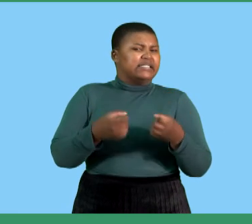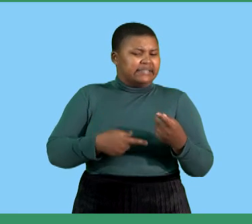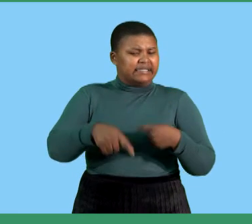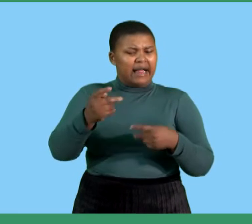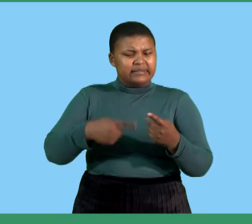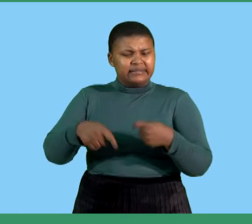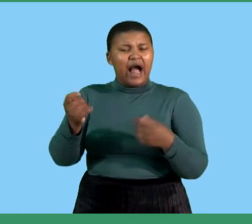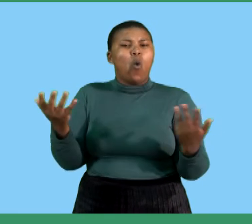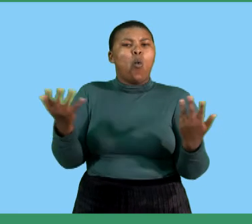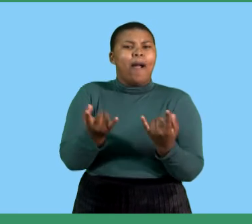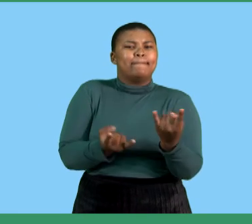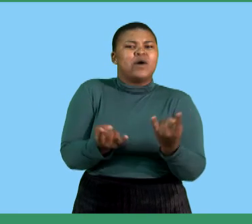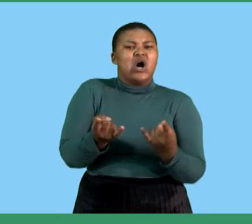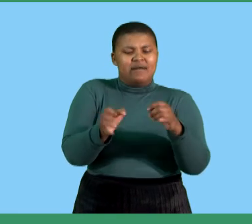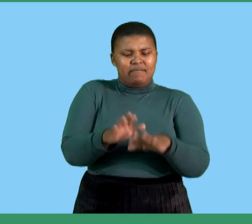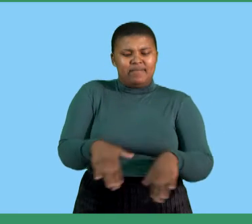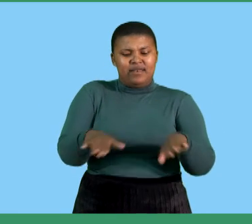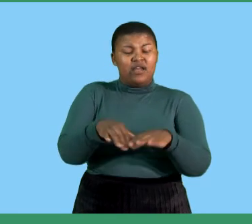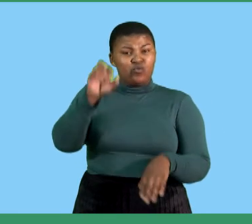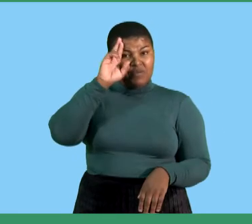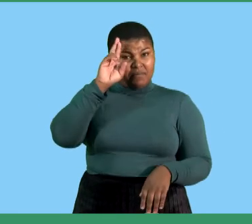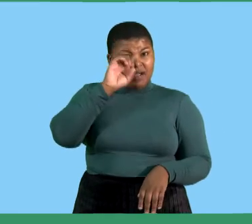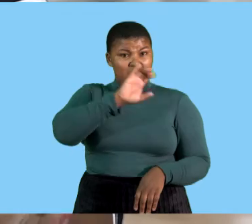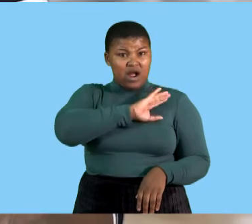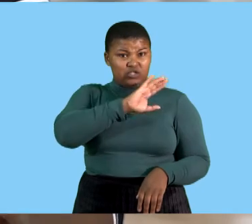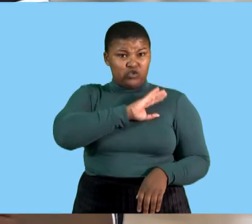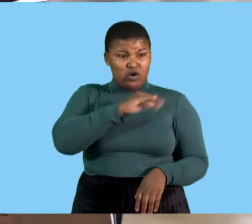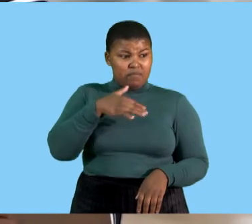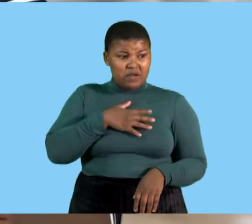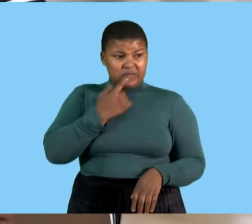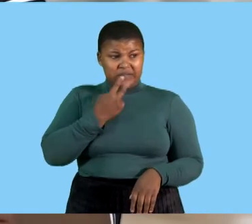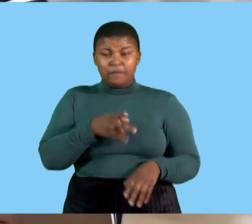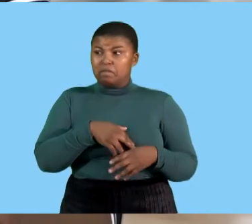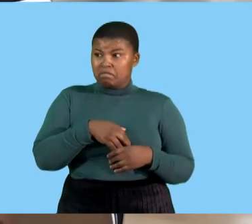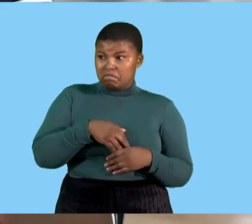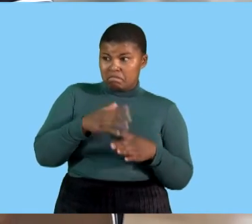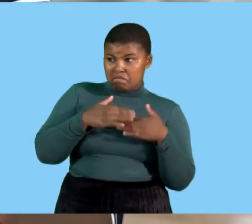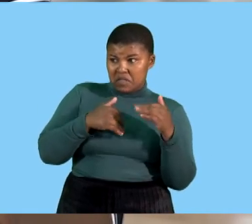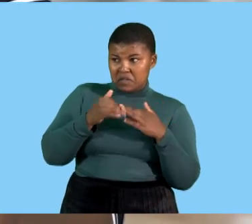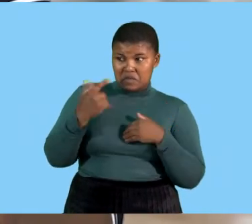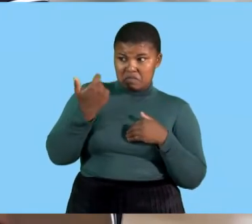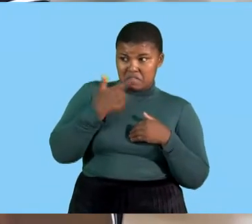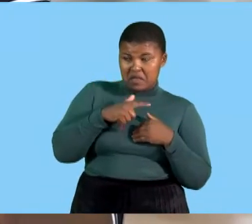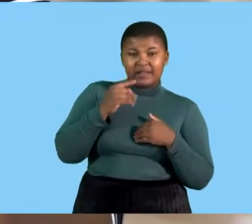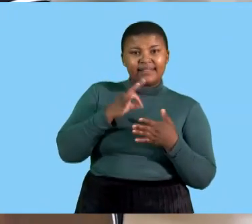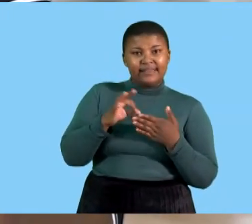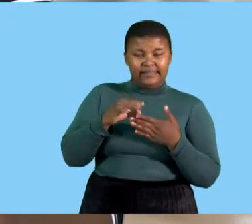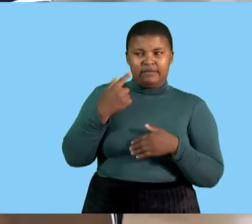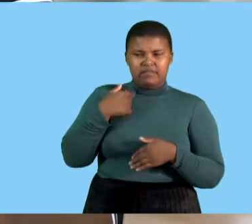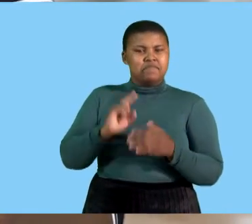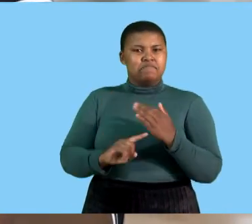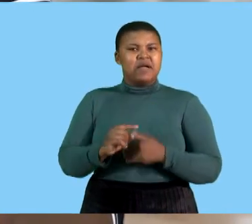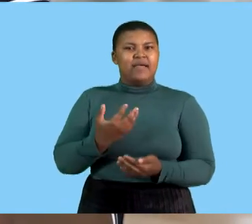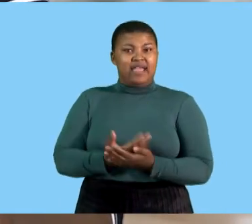rendered. Because remember, customers, sometimes they're attracted to the building over the product. They want to see the building. So the minute the building is attractive, the minute